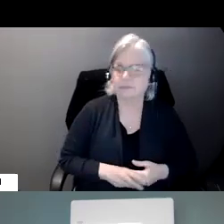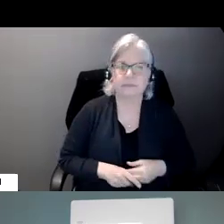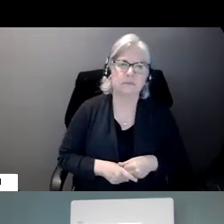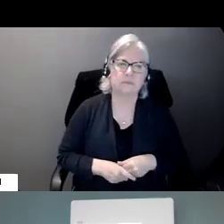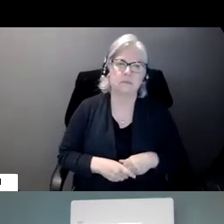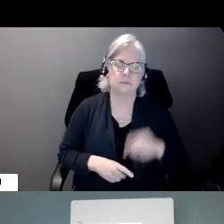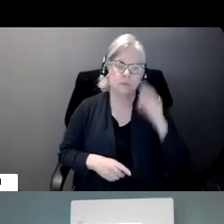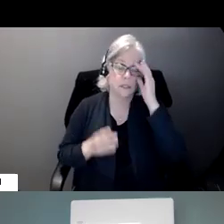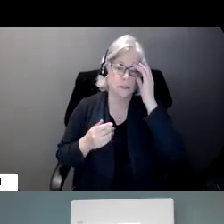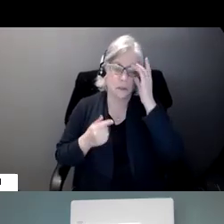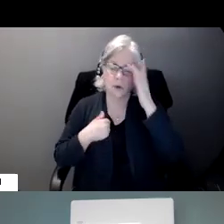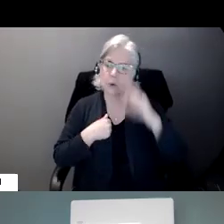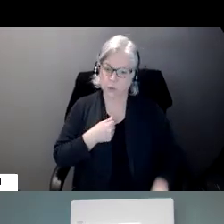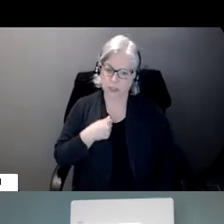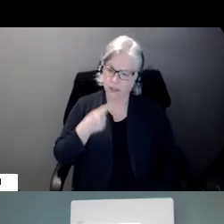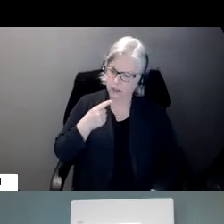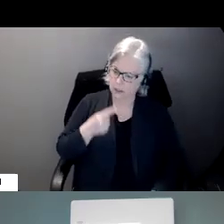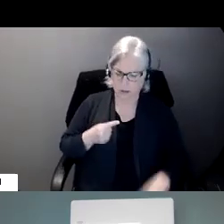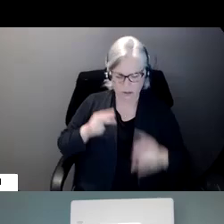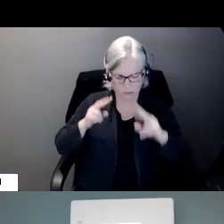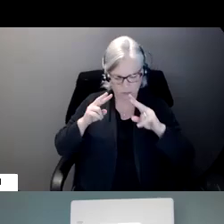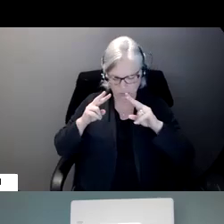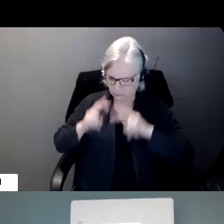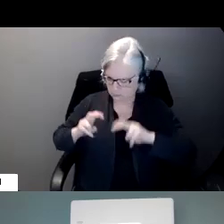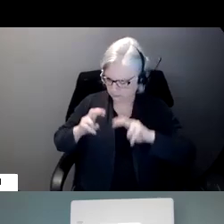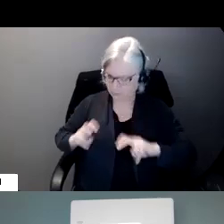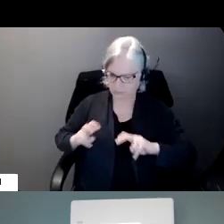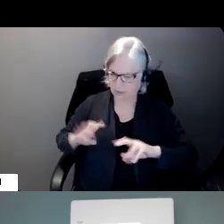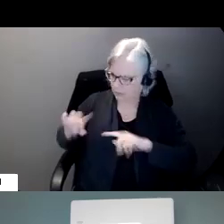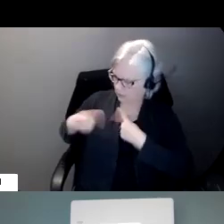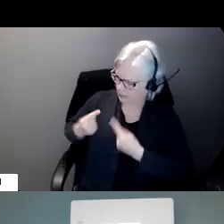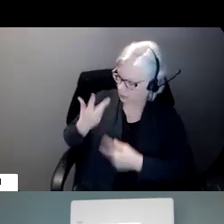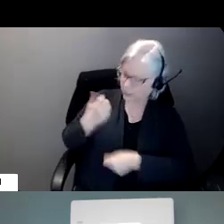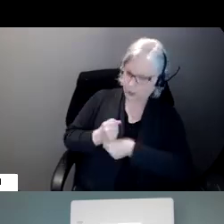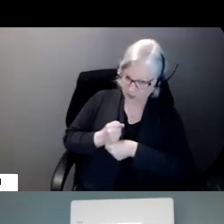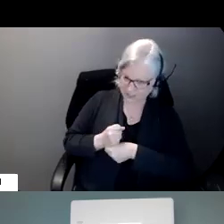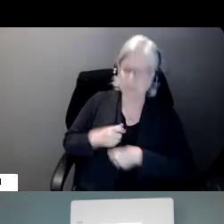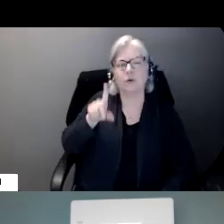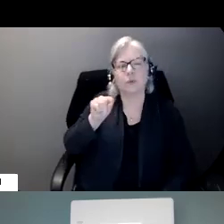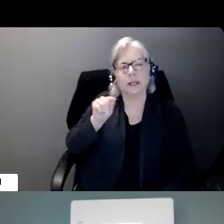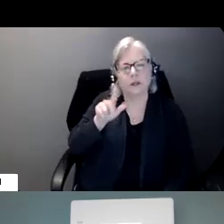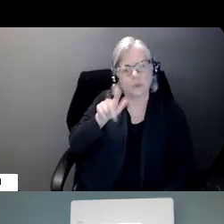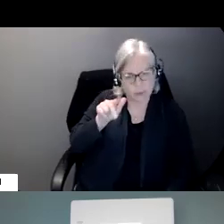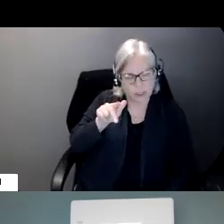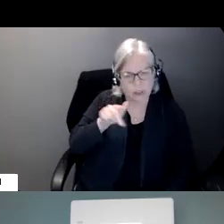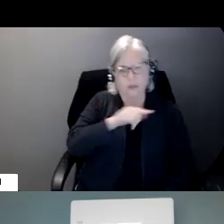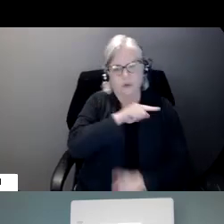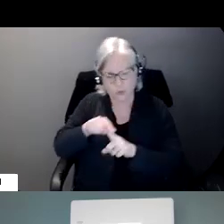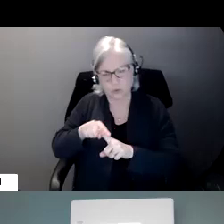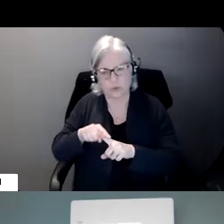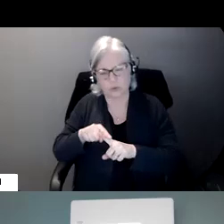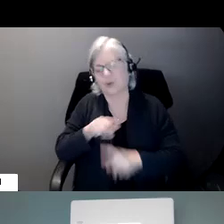When we looked at the last 3 years, so 2023 to 24,